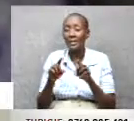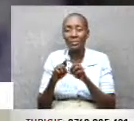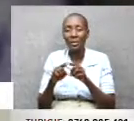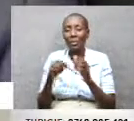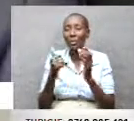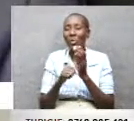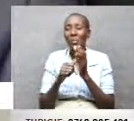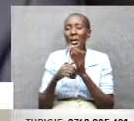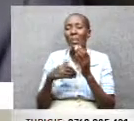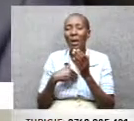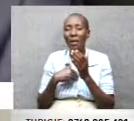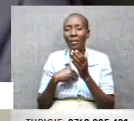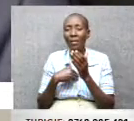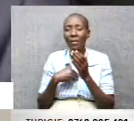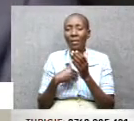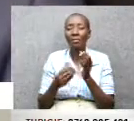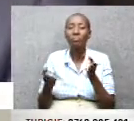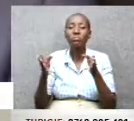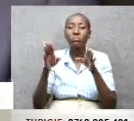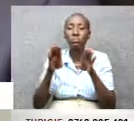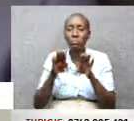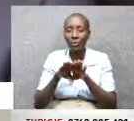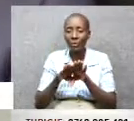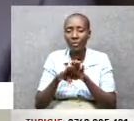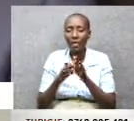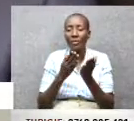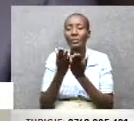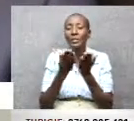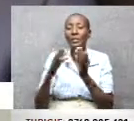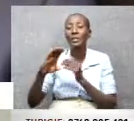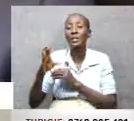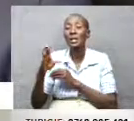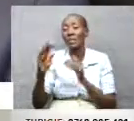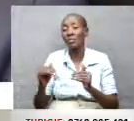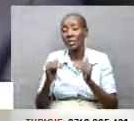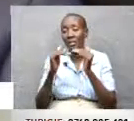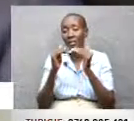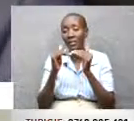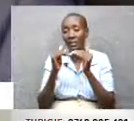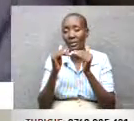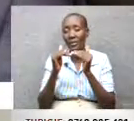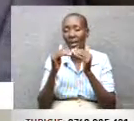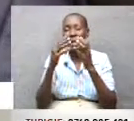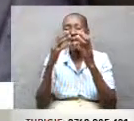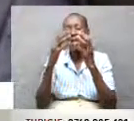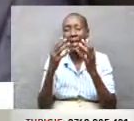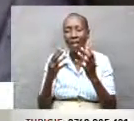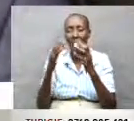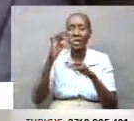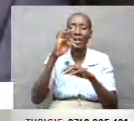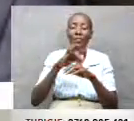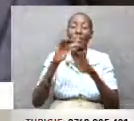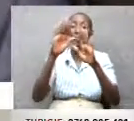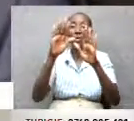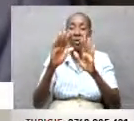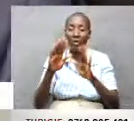of shutdown of service at the counties. This would have a disastrous effect on critical sectors such as